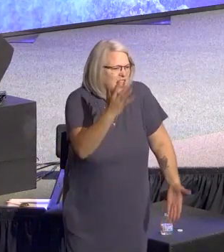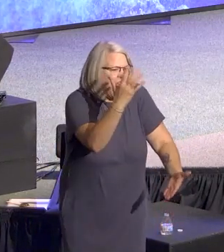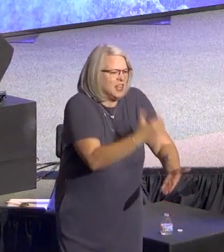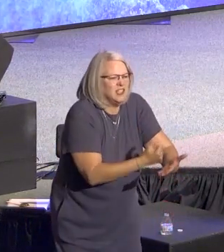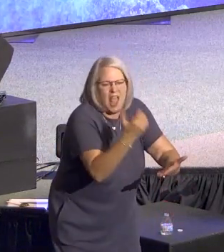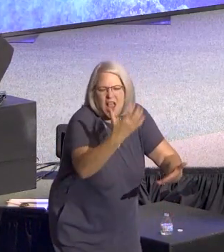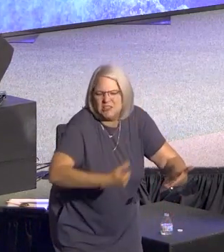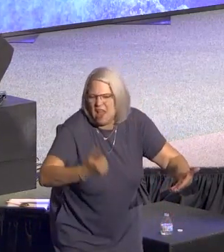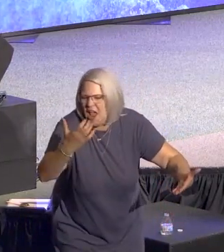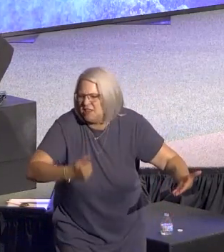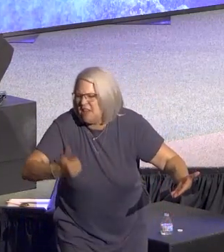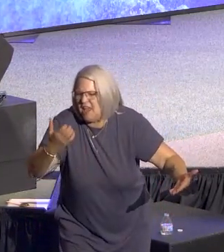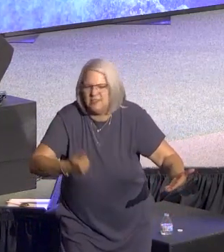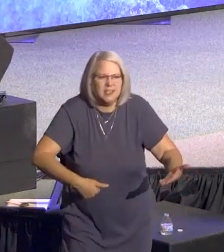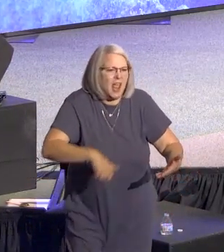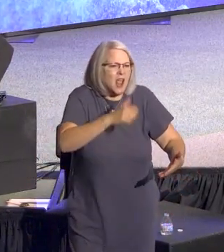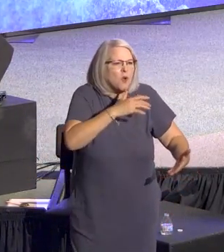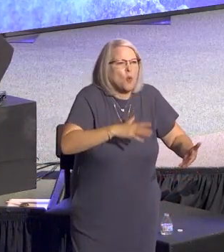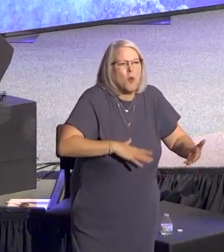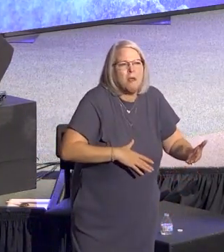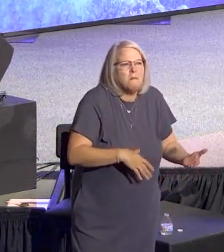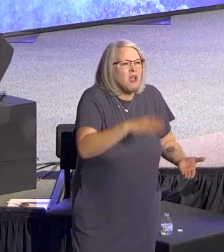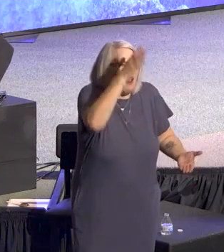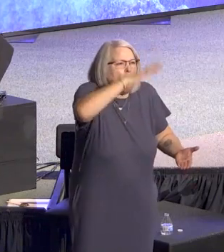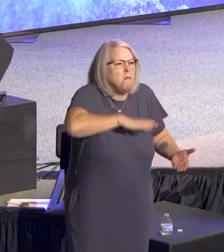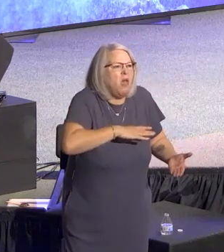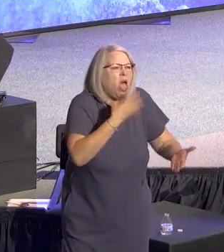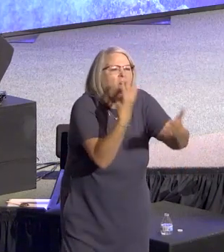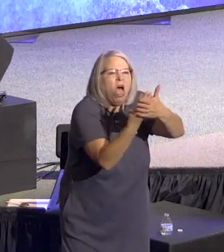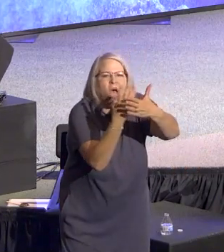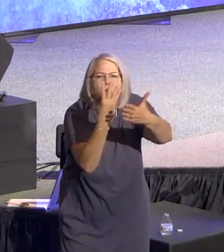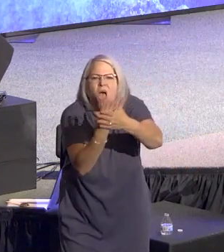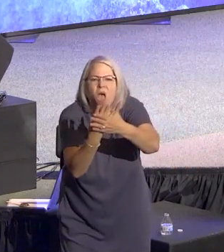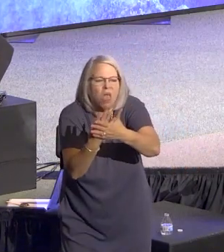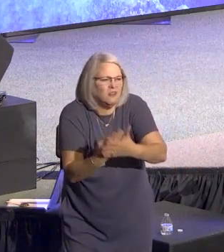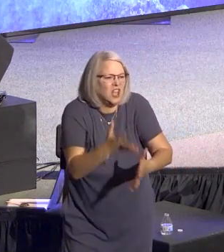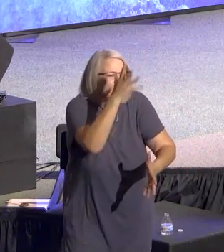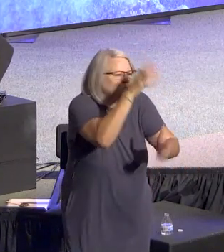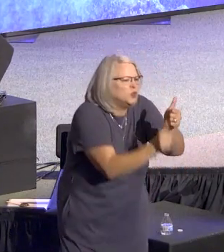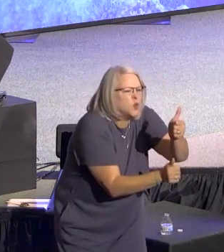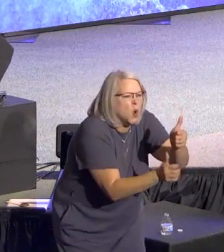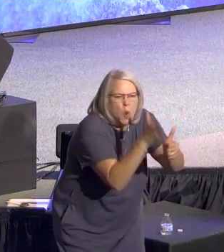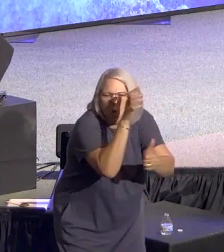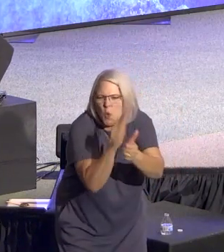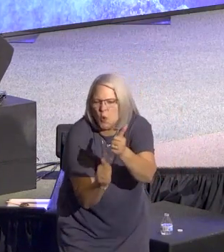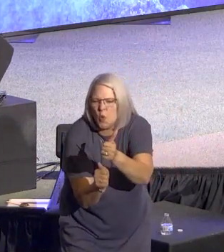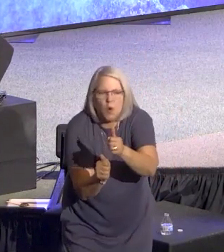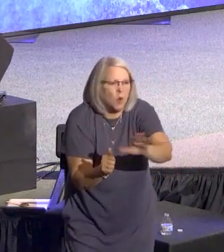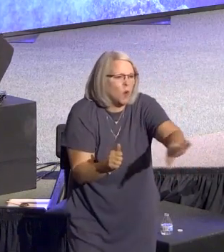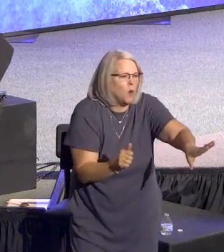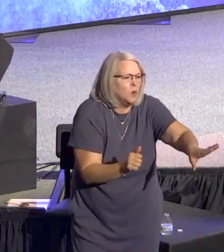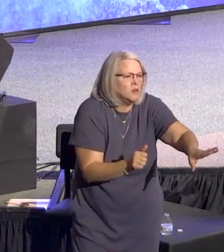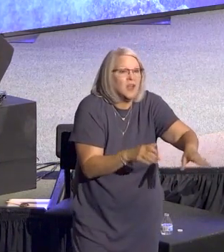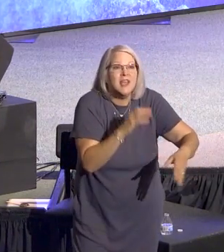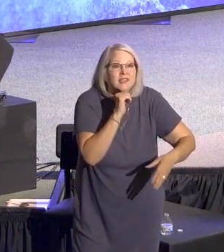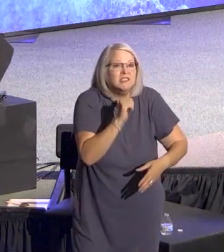judgmental, pious, brutal, stalker, murderer. This guy didn't deserve any